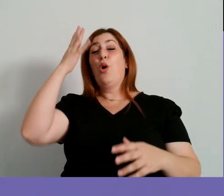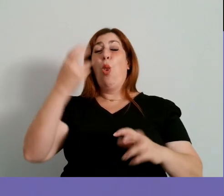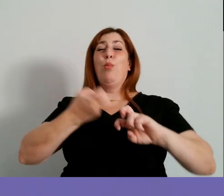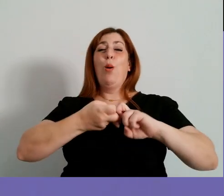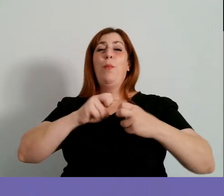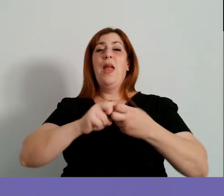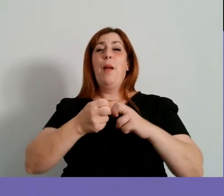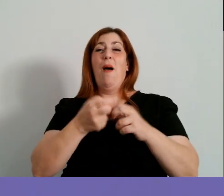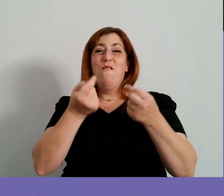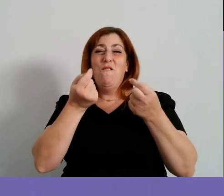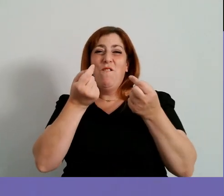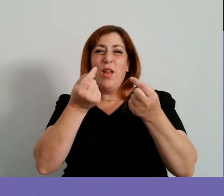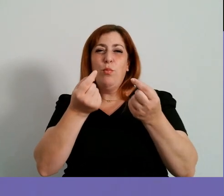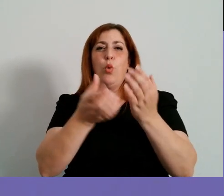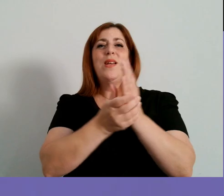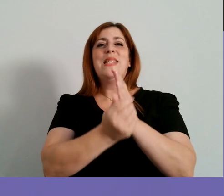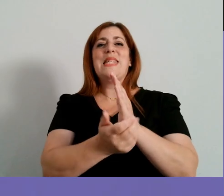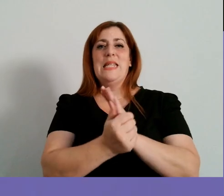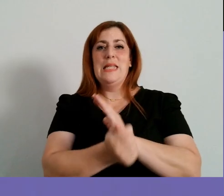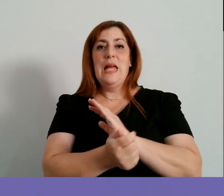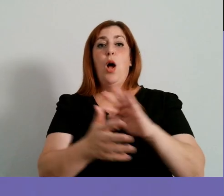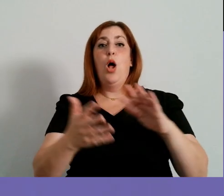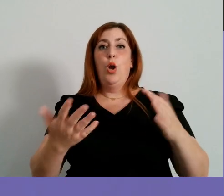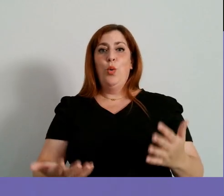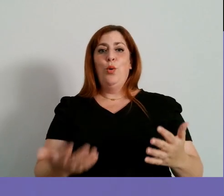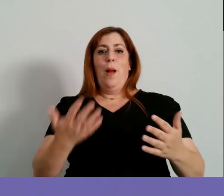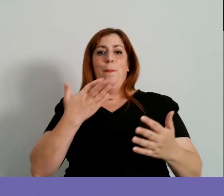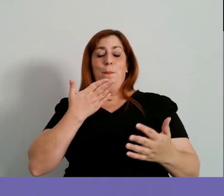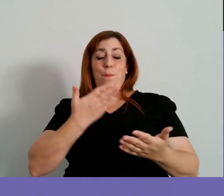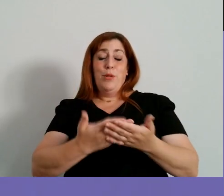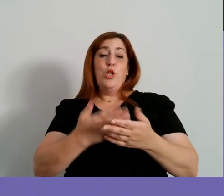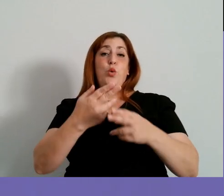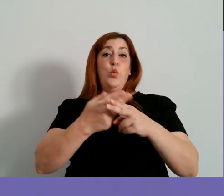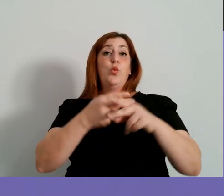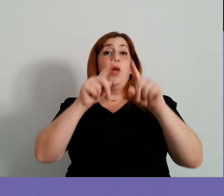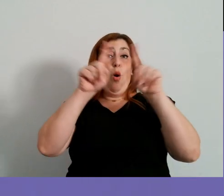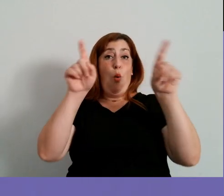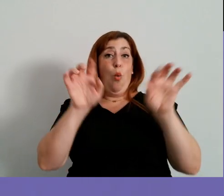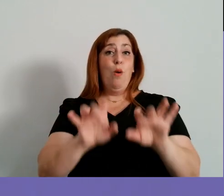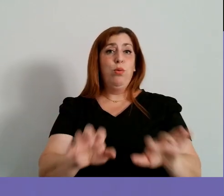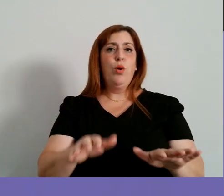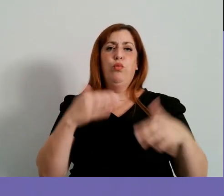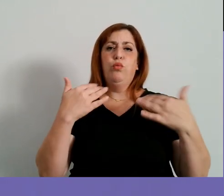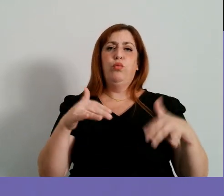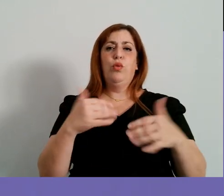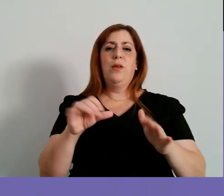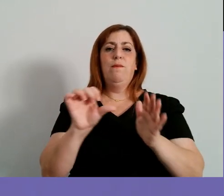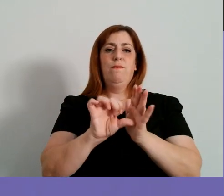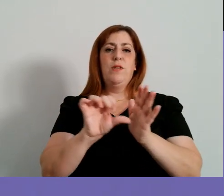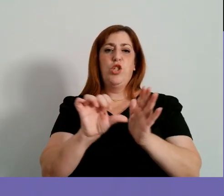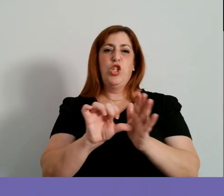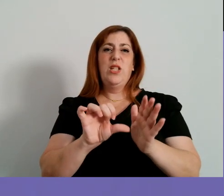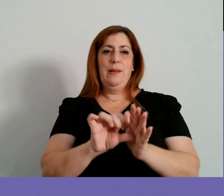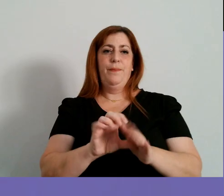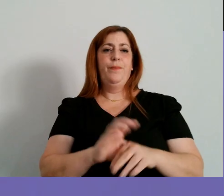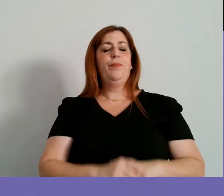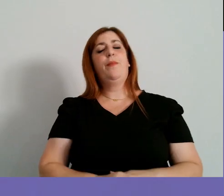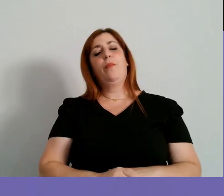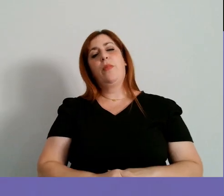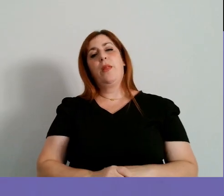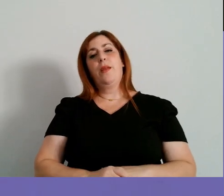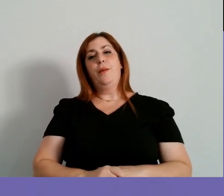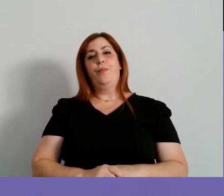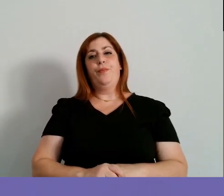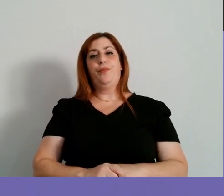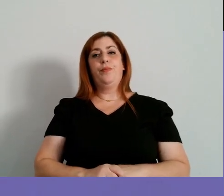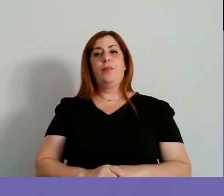that can make things like typing very difficult. Again, expectations and presentation and communication. But as